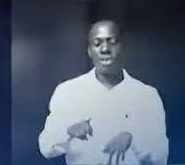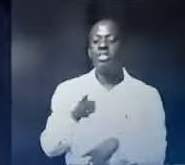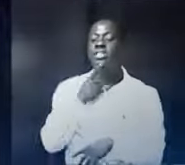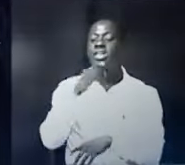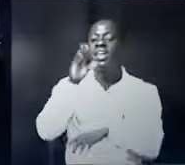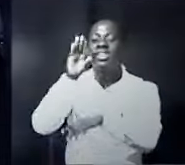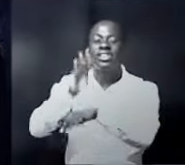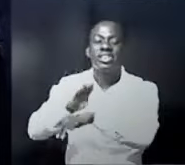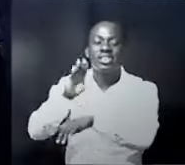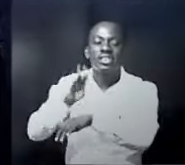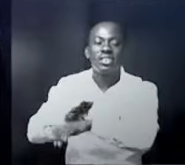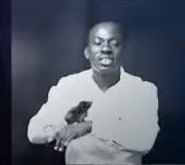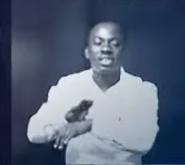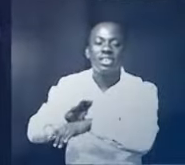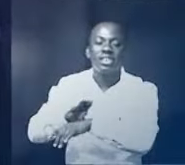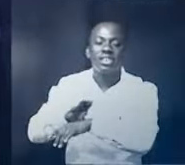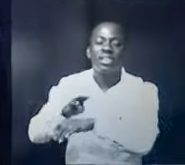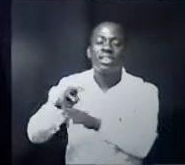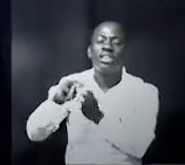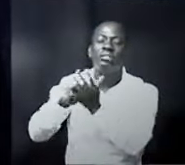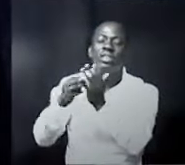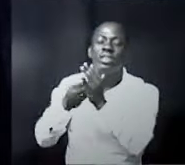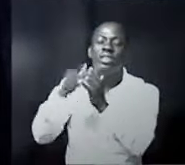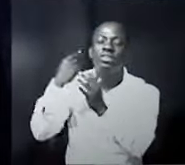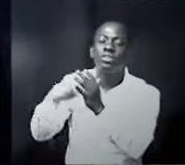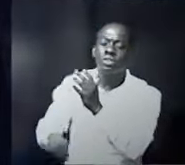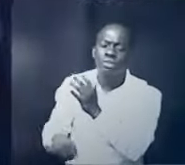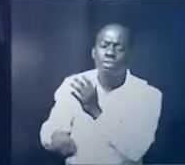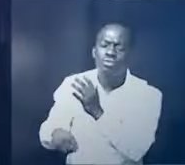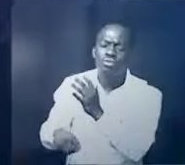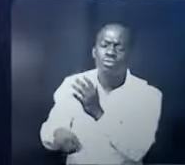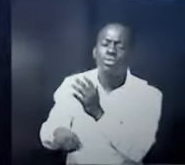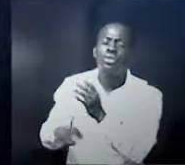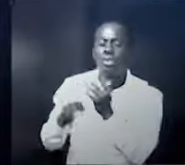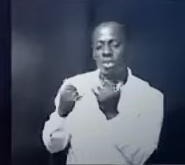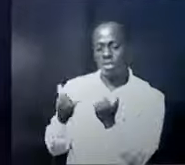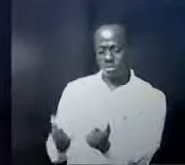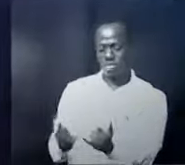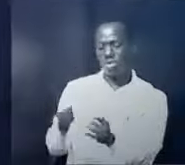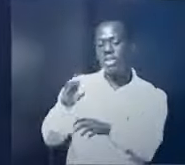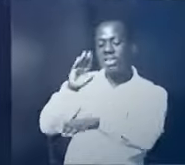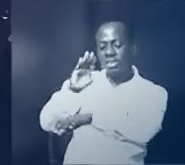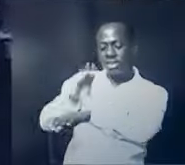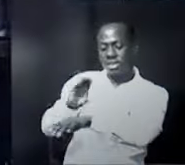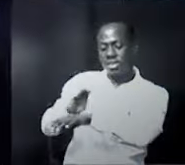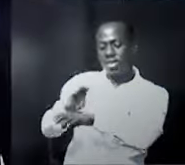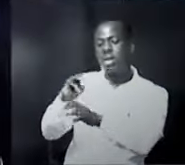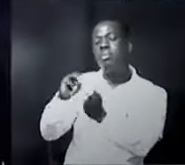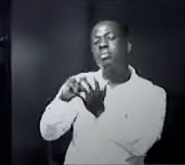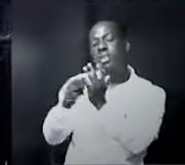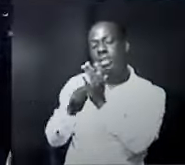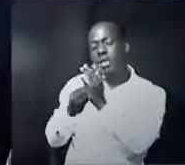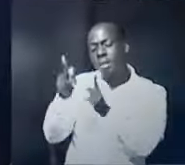we are talking about people called out from ordinary life.